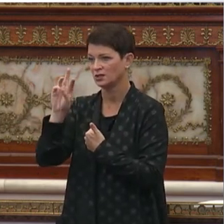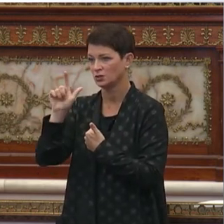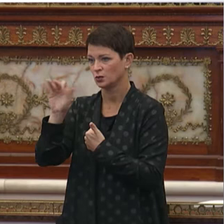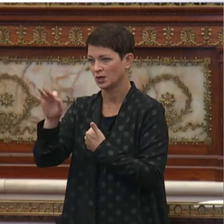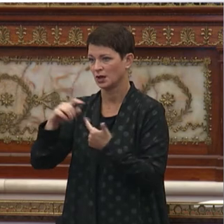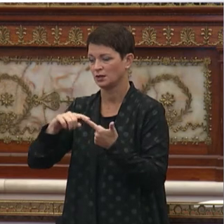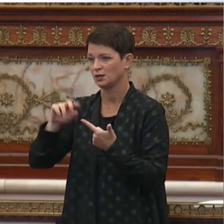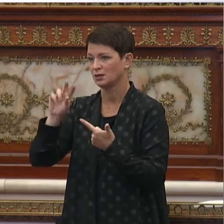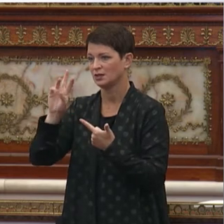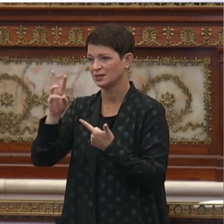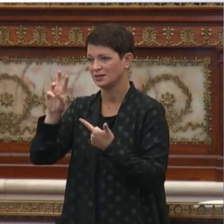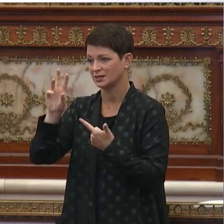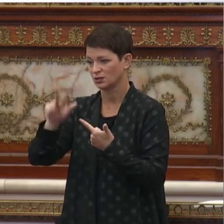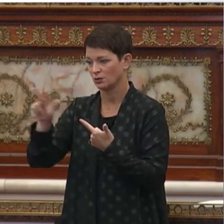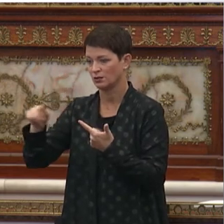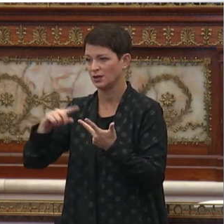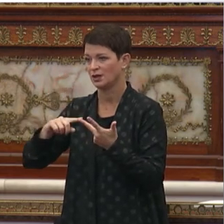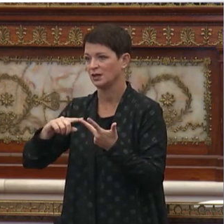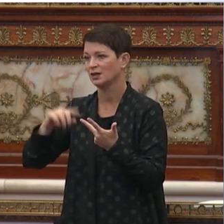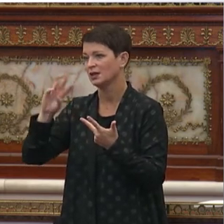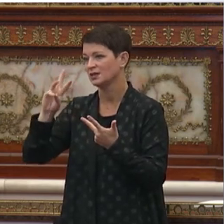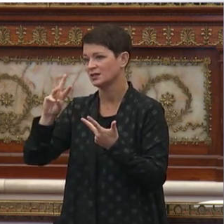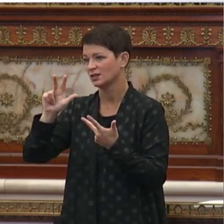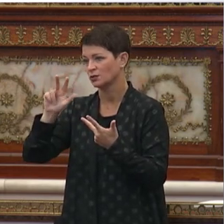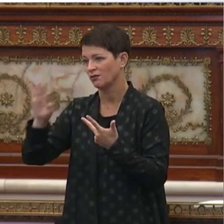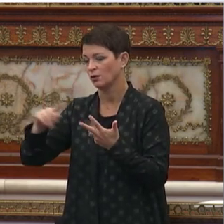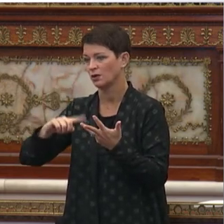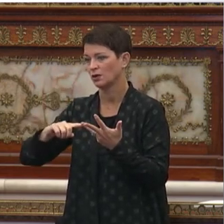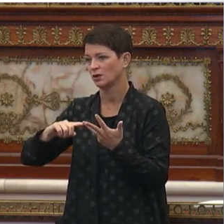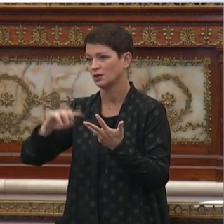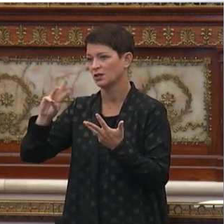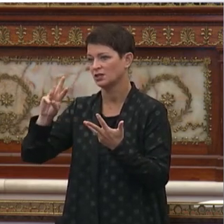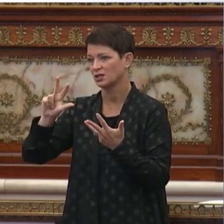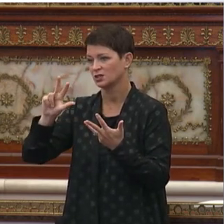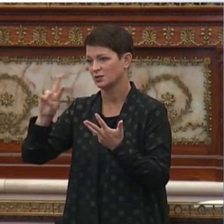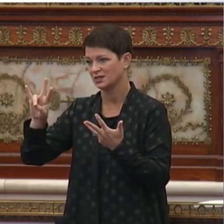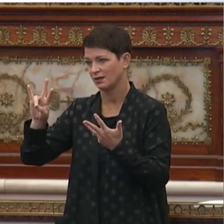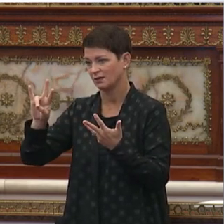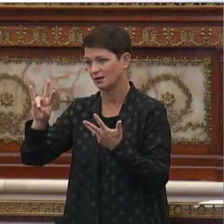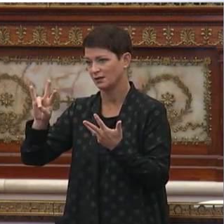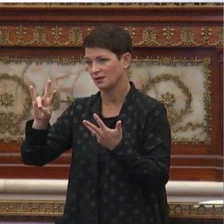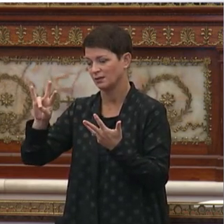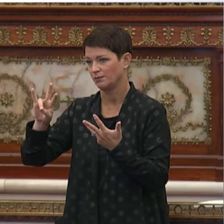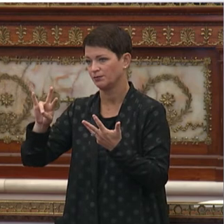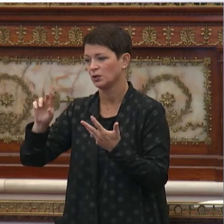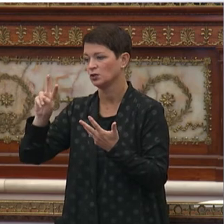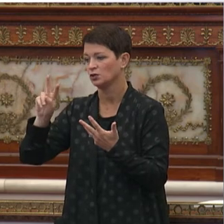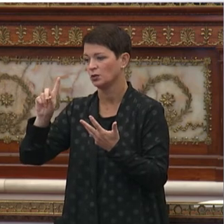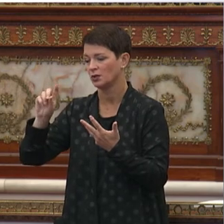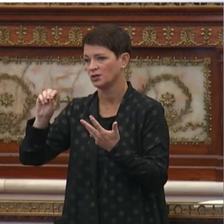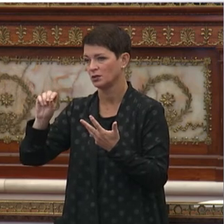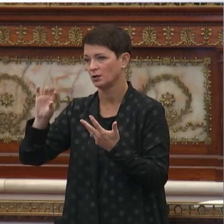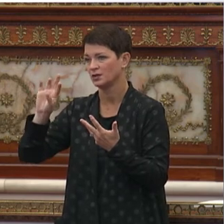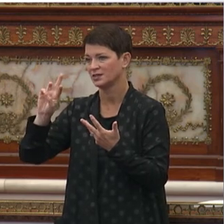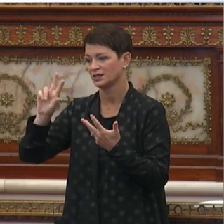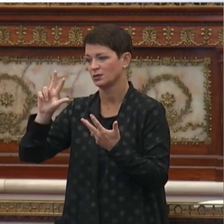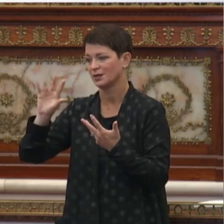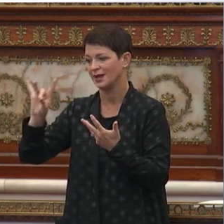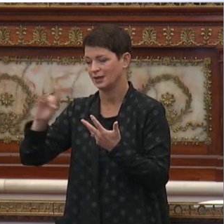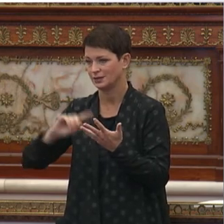210629, 210633, 210634, 210637, and